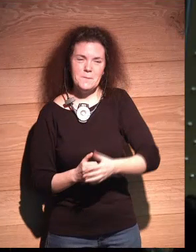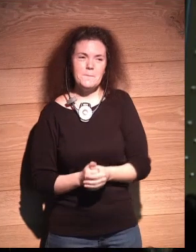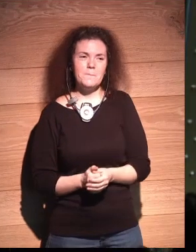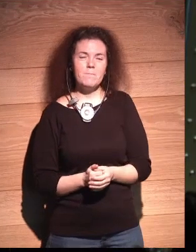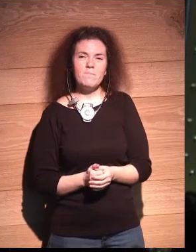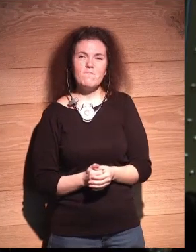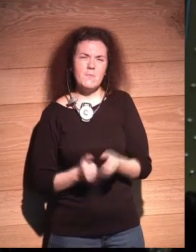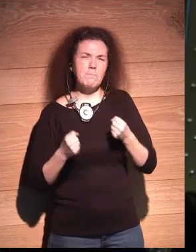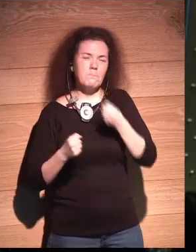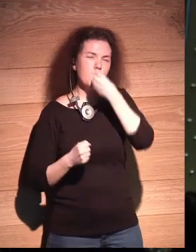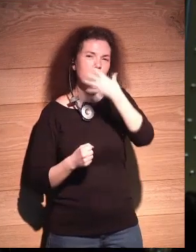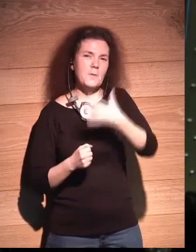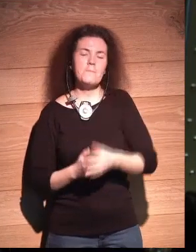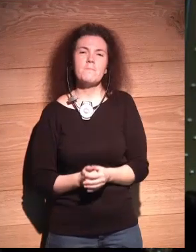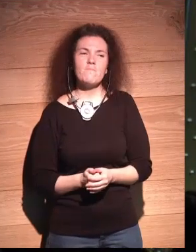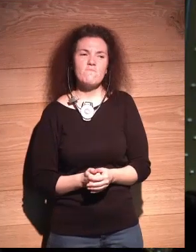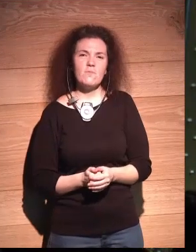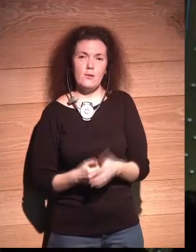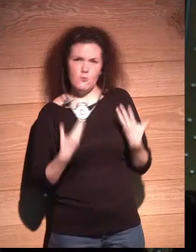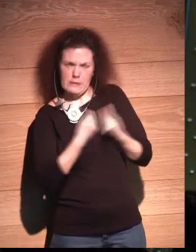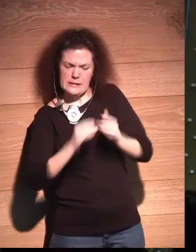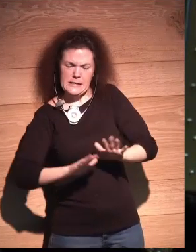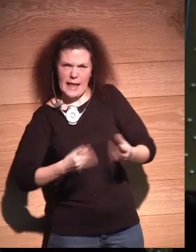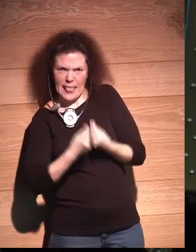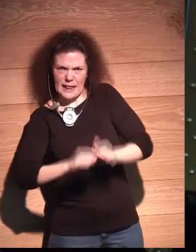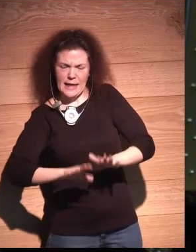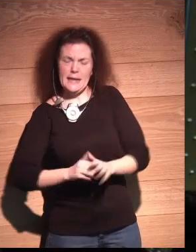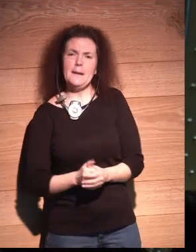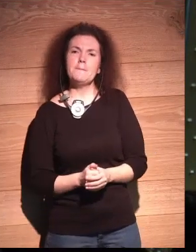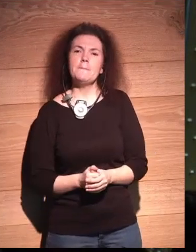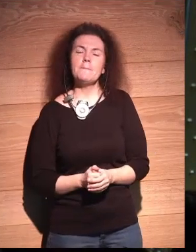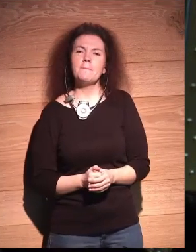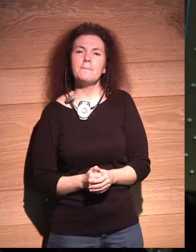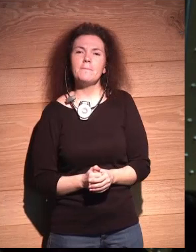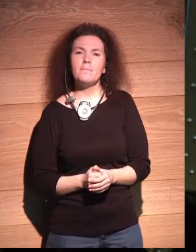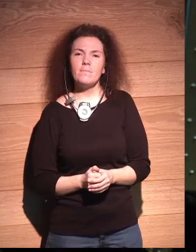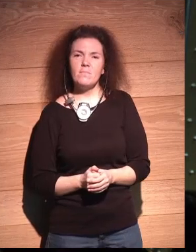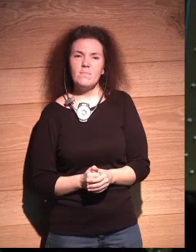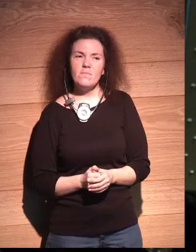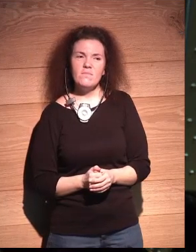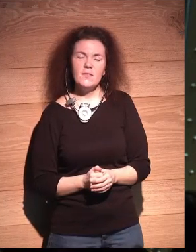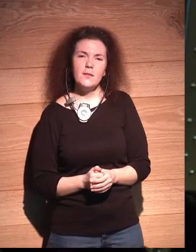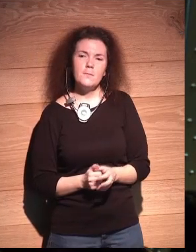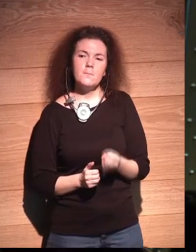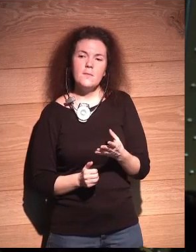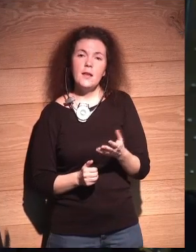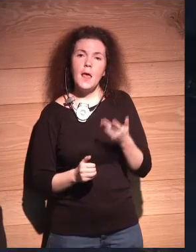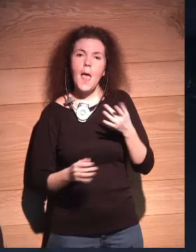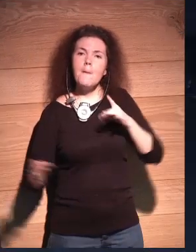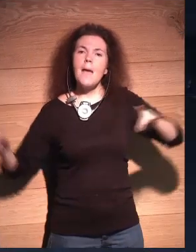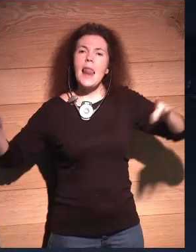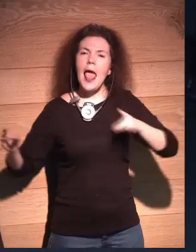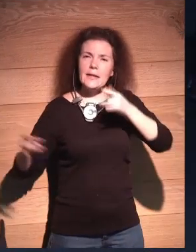Okay, great. Stay with that. Okay, well, I know I've forgotten a lot of. How about dancers?